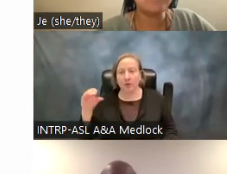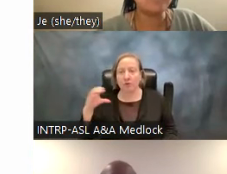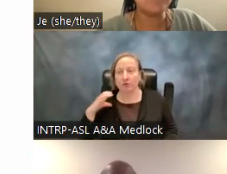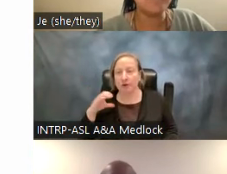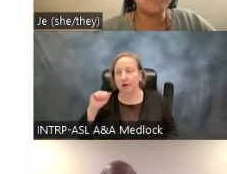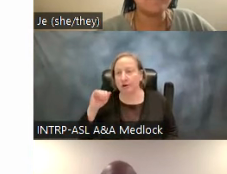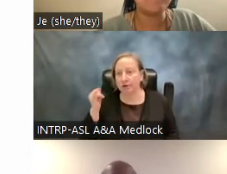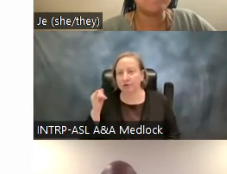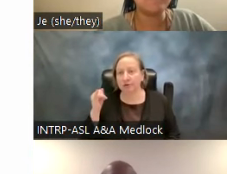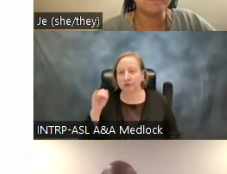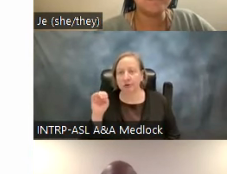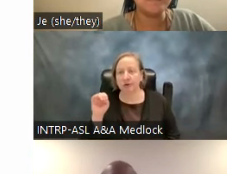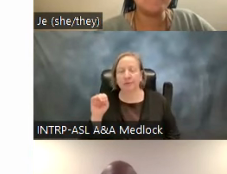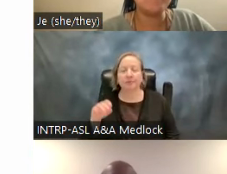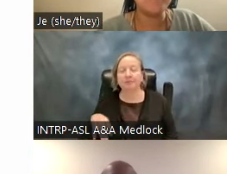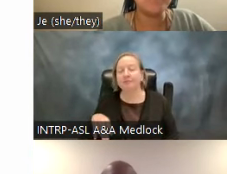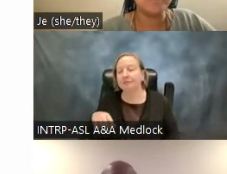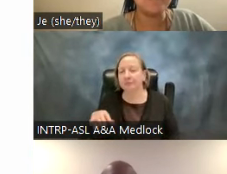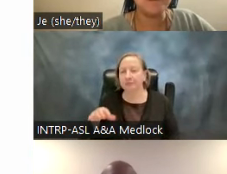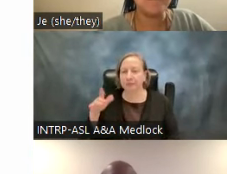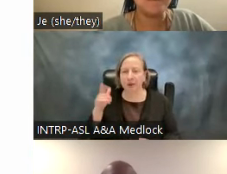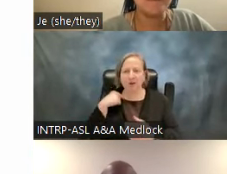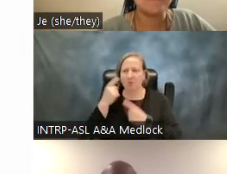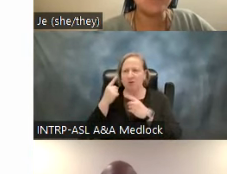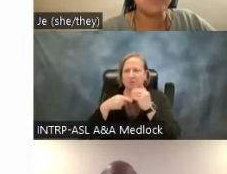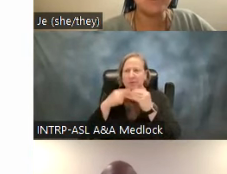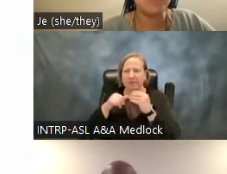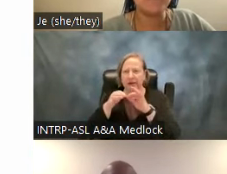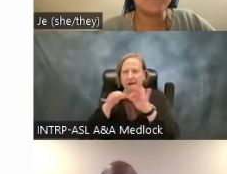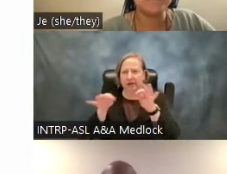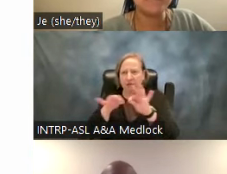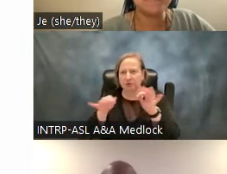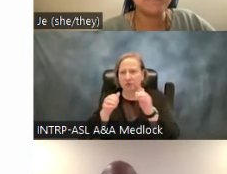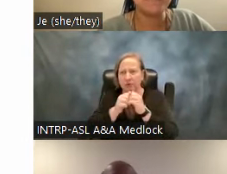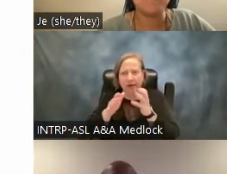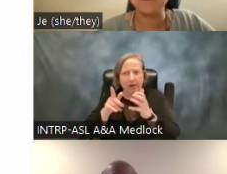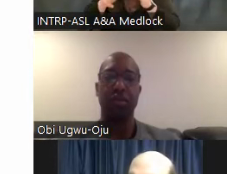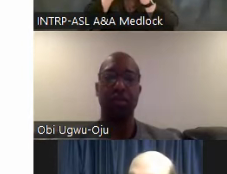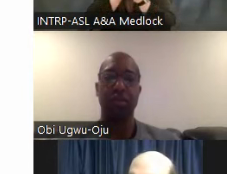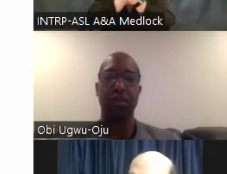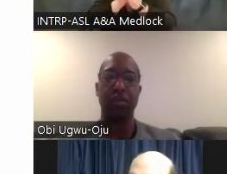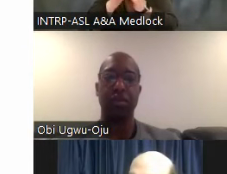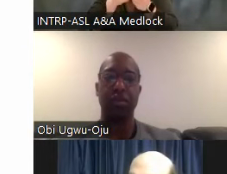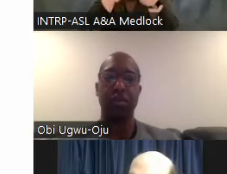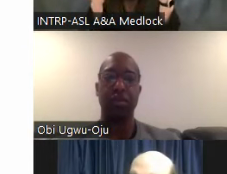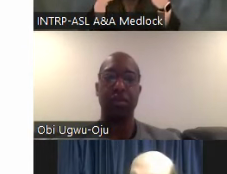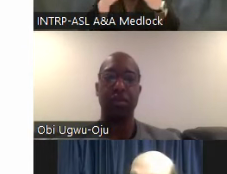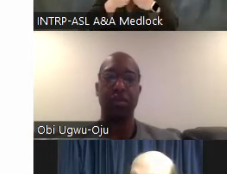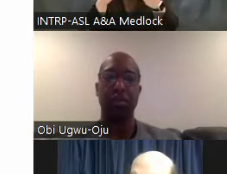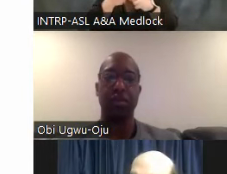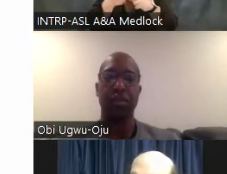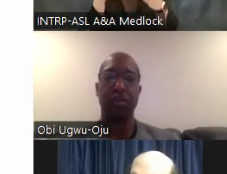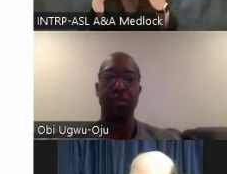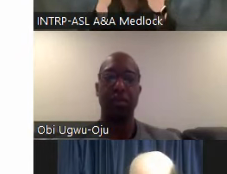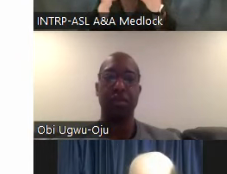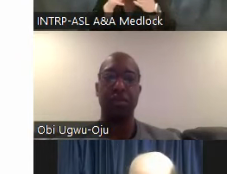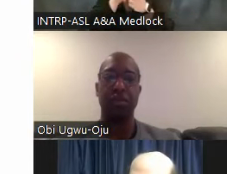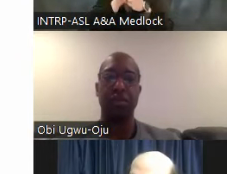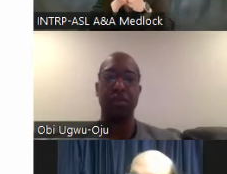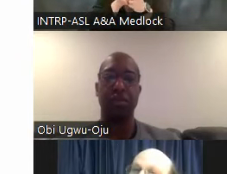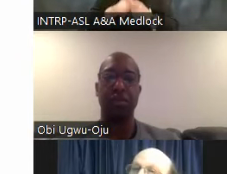So I was just wondering that language about without having to request it separately from what